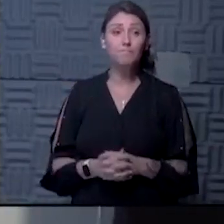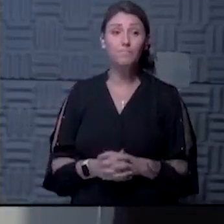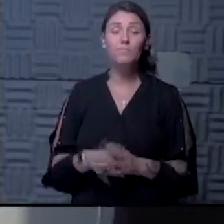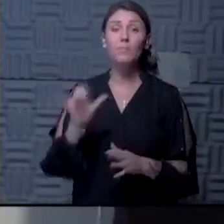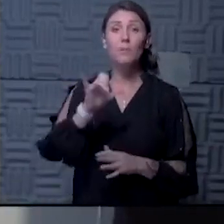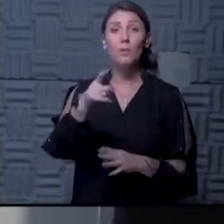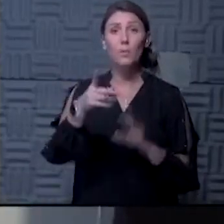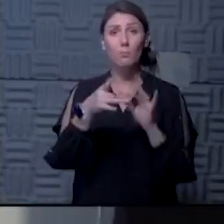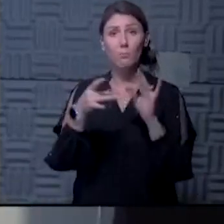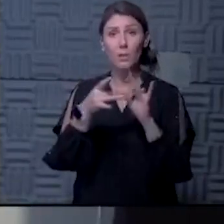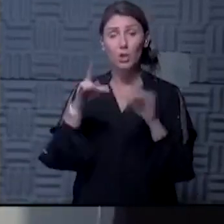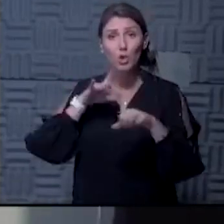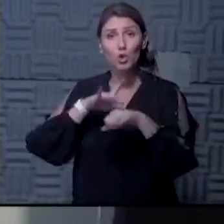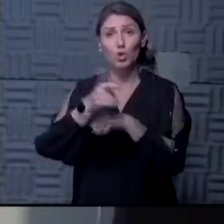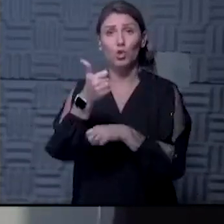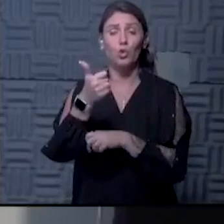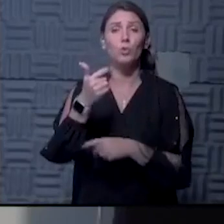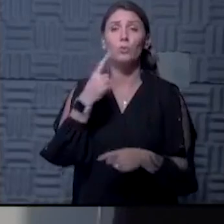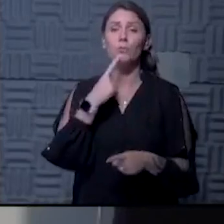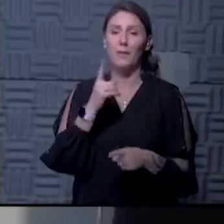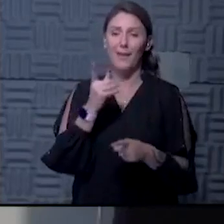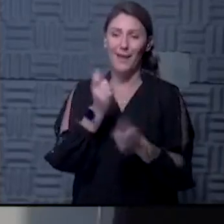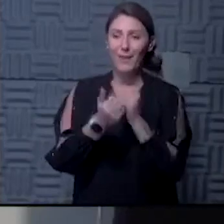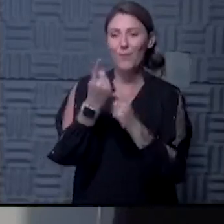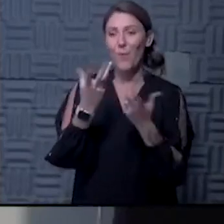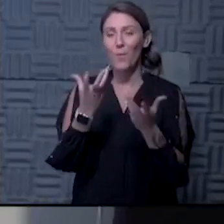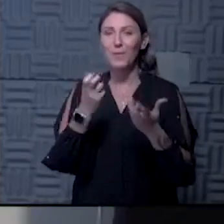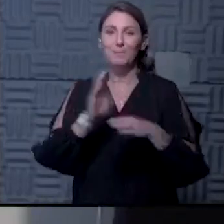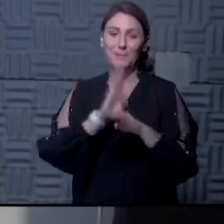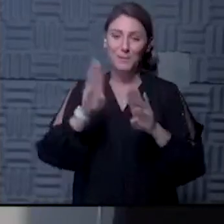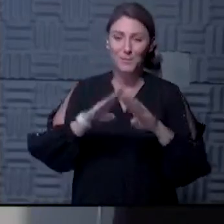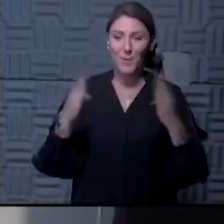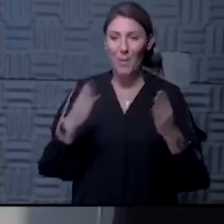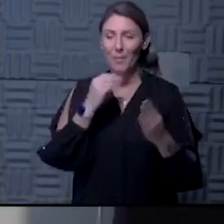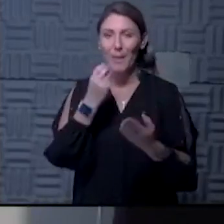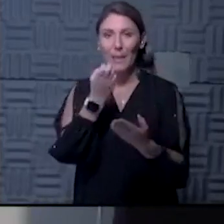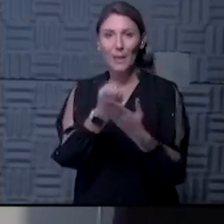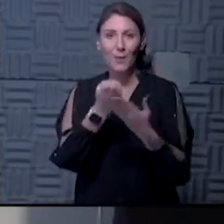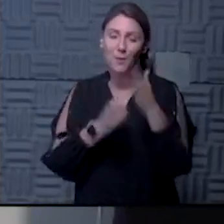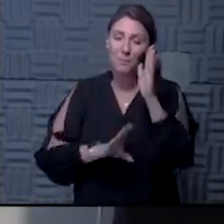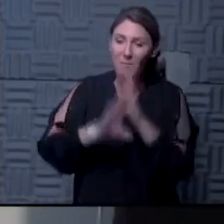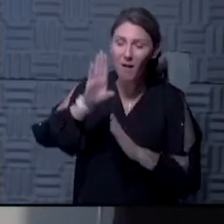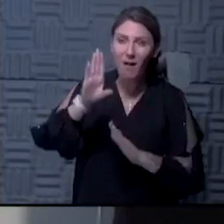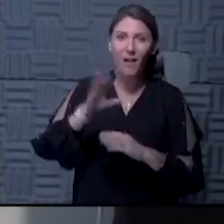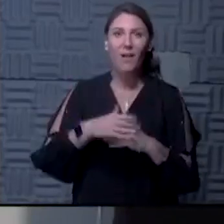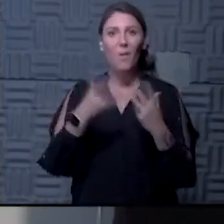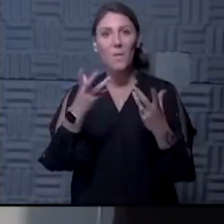said earlier, everyone wants our businesses to be open, and we want the economy to be thriving.